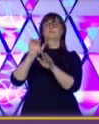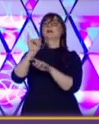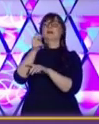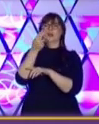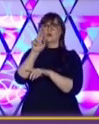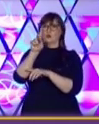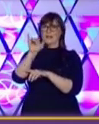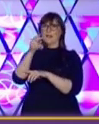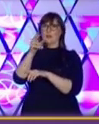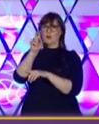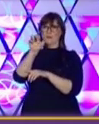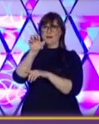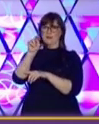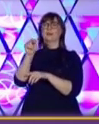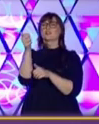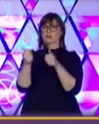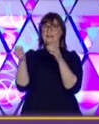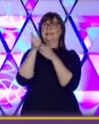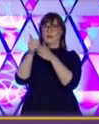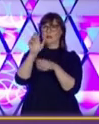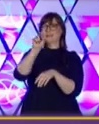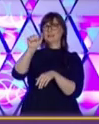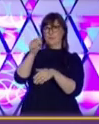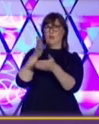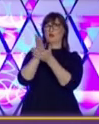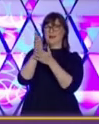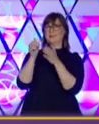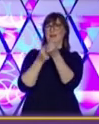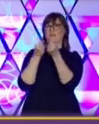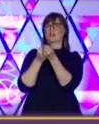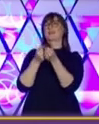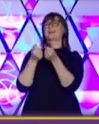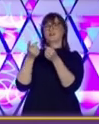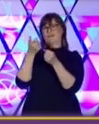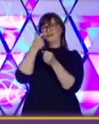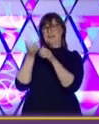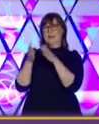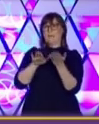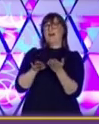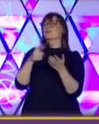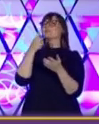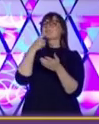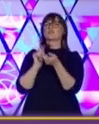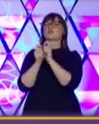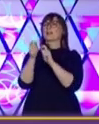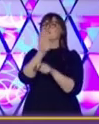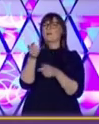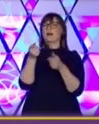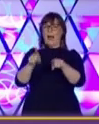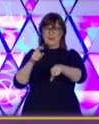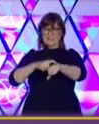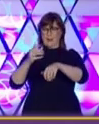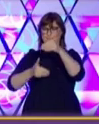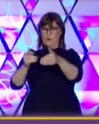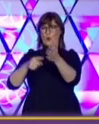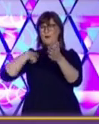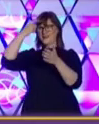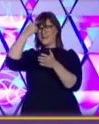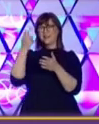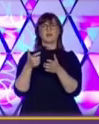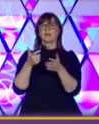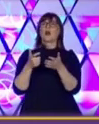year, once said, "Change never happens at the pace we think it should. It happens over years of people joining together,